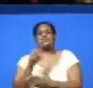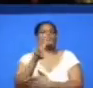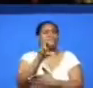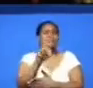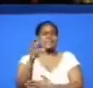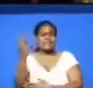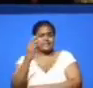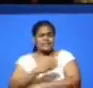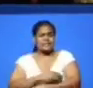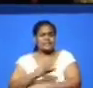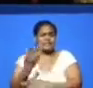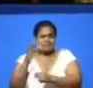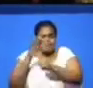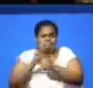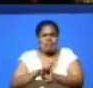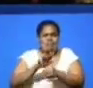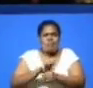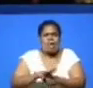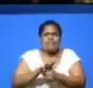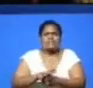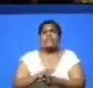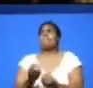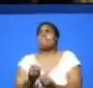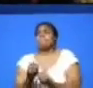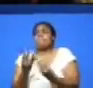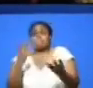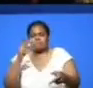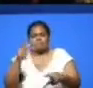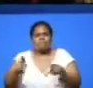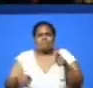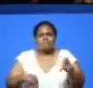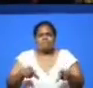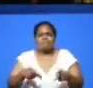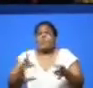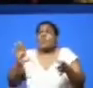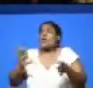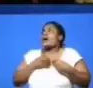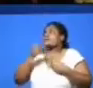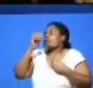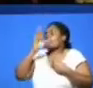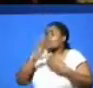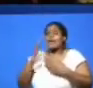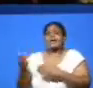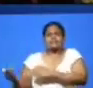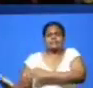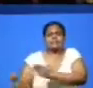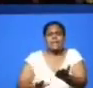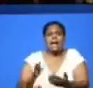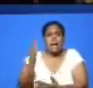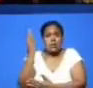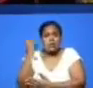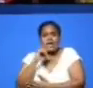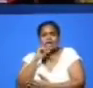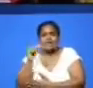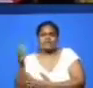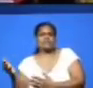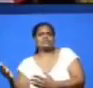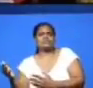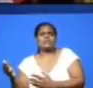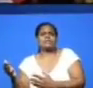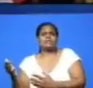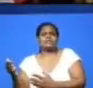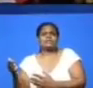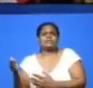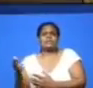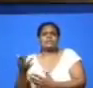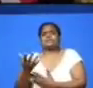papal oppression, as millions of God's children lost their lives because they would not sway apart from